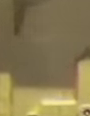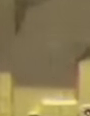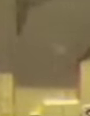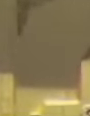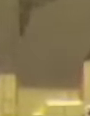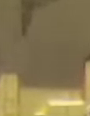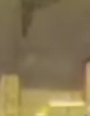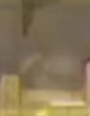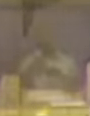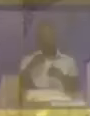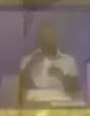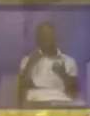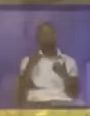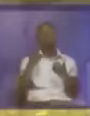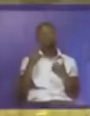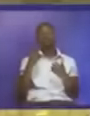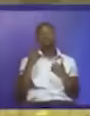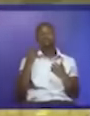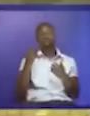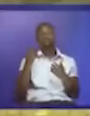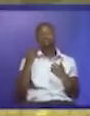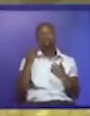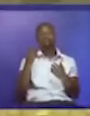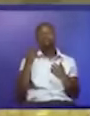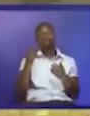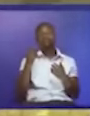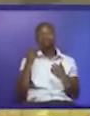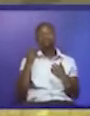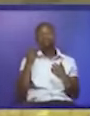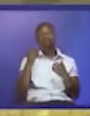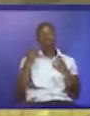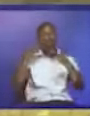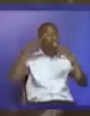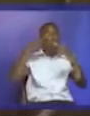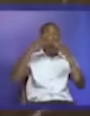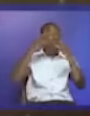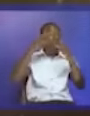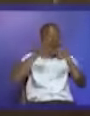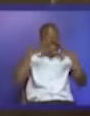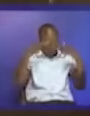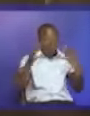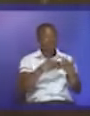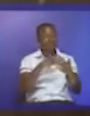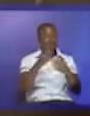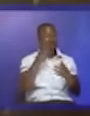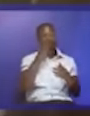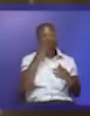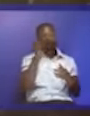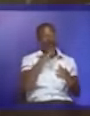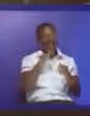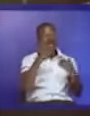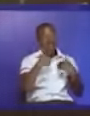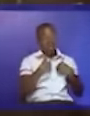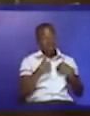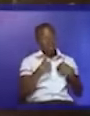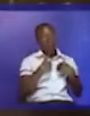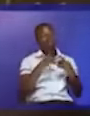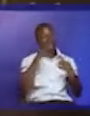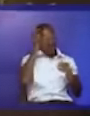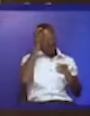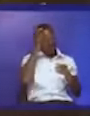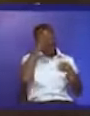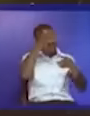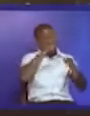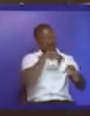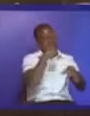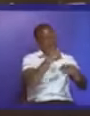even counterfeit oratory and revelation. But there is one thing that he cannot